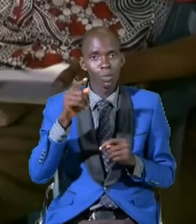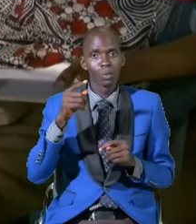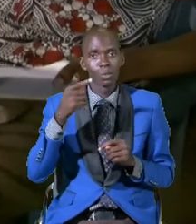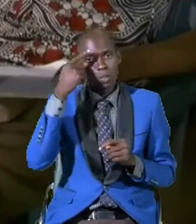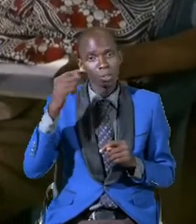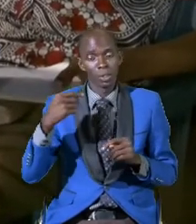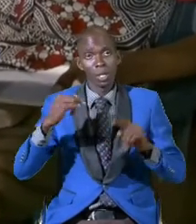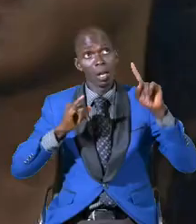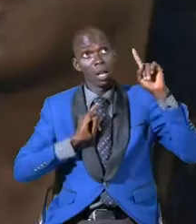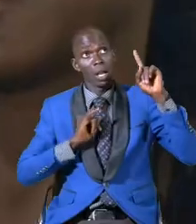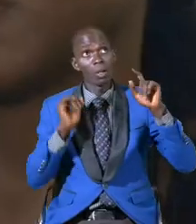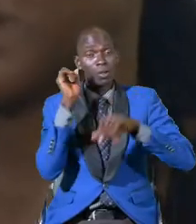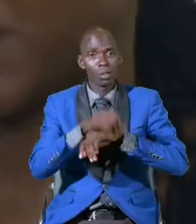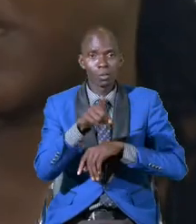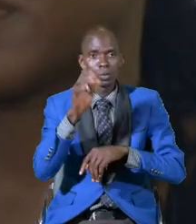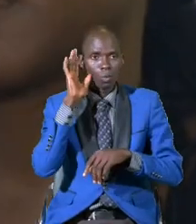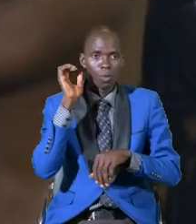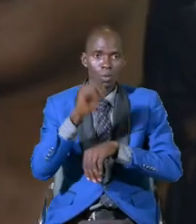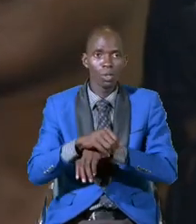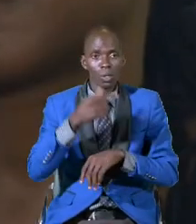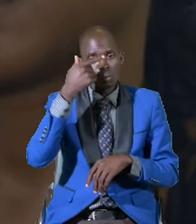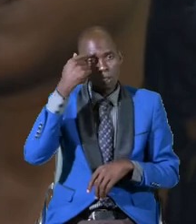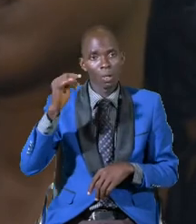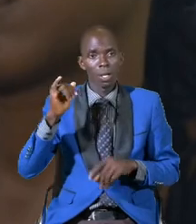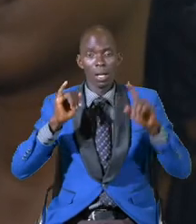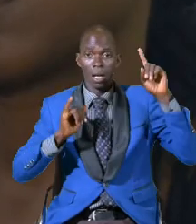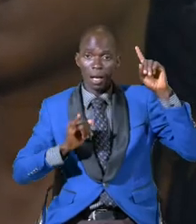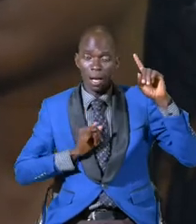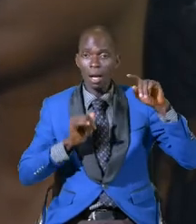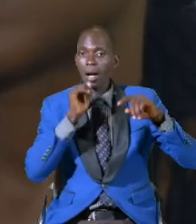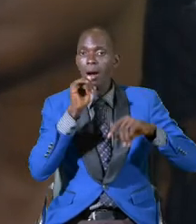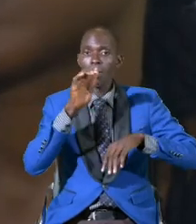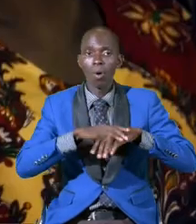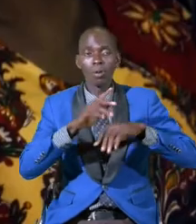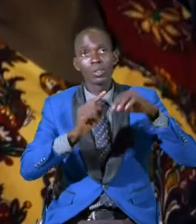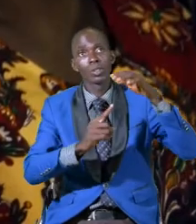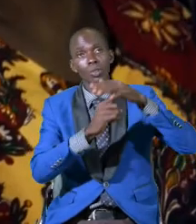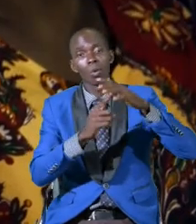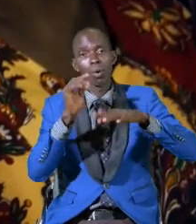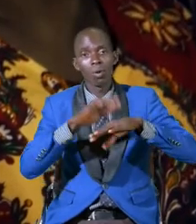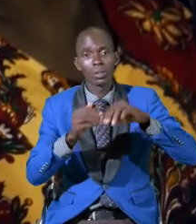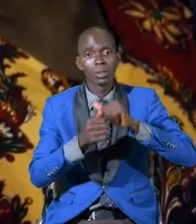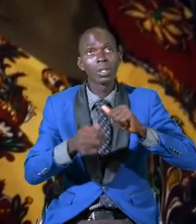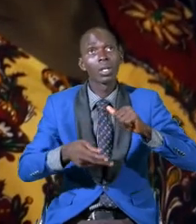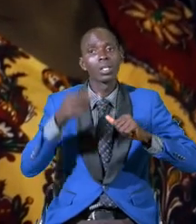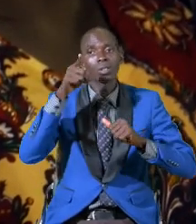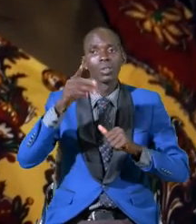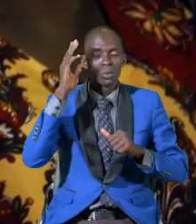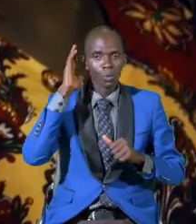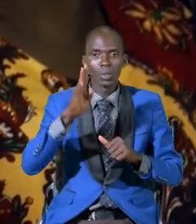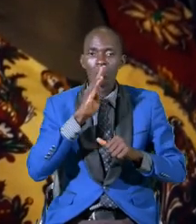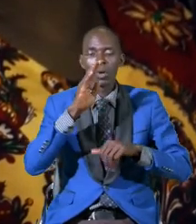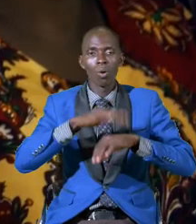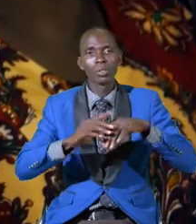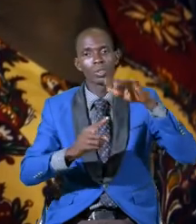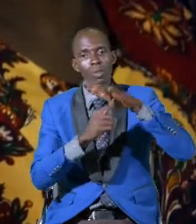conquered, you will conquer. Because I'm for the top, I'm for the highest, you'll be for the top, for the highest in Jesus'